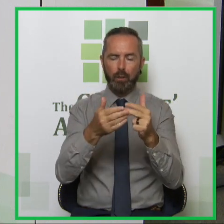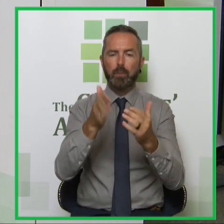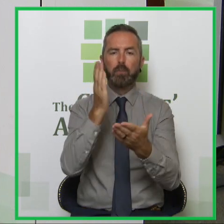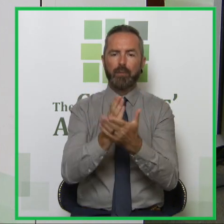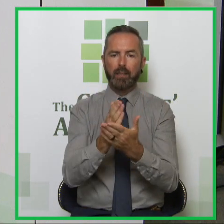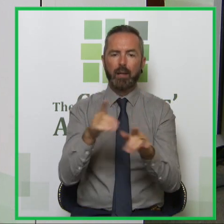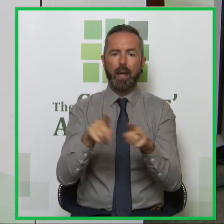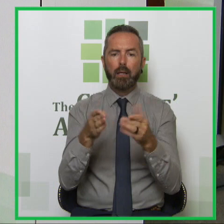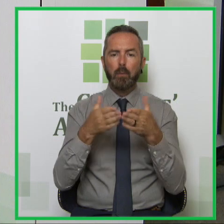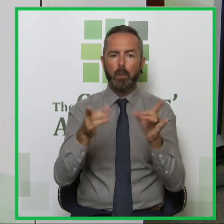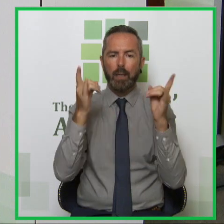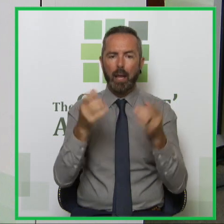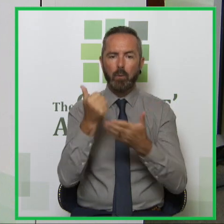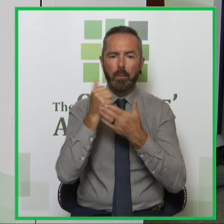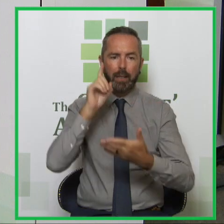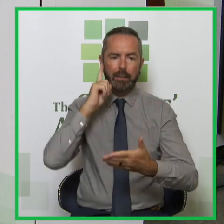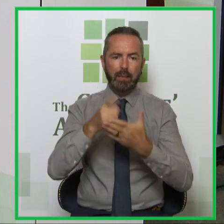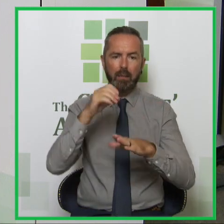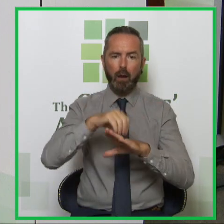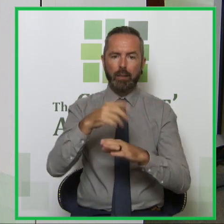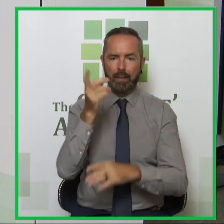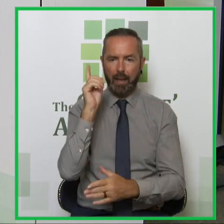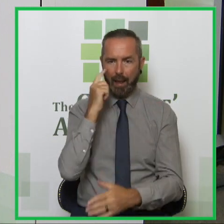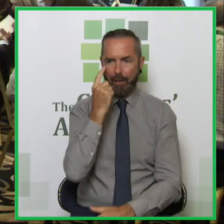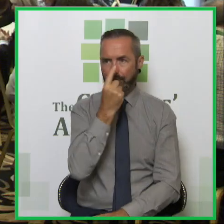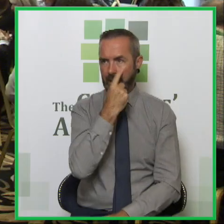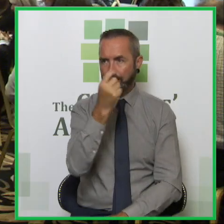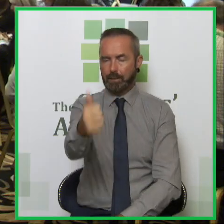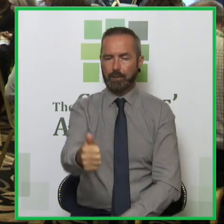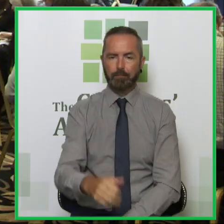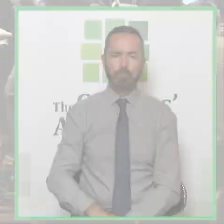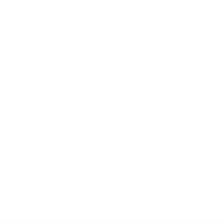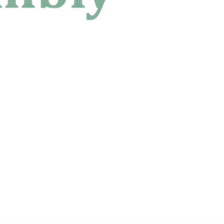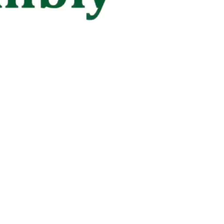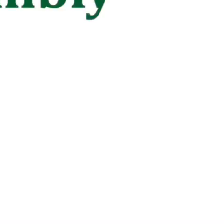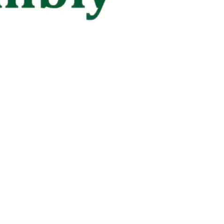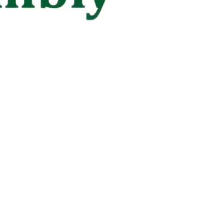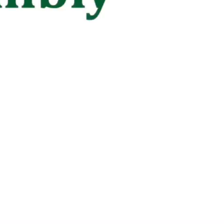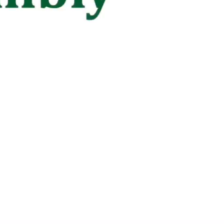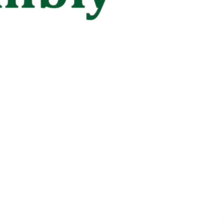we base our decisions on evidence. Thanks, Breda. Thank you. Do have finished. Thank you very much.